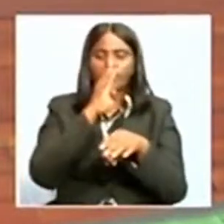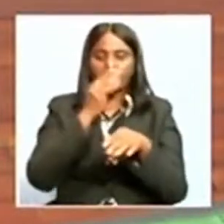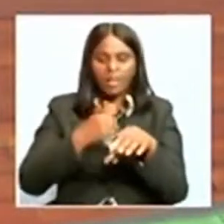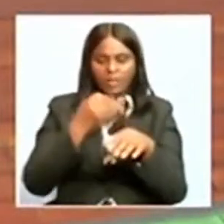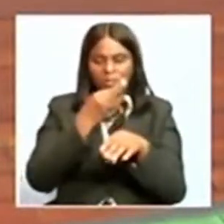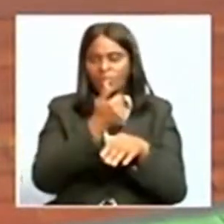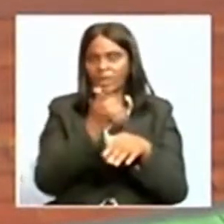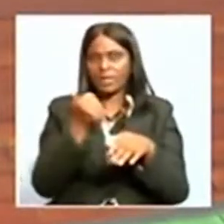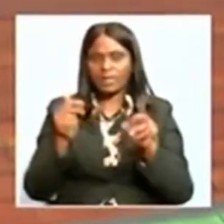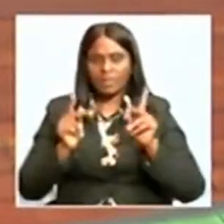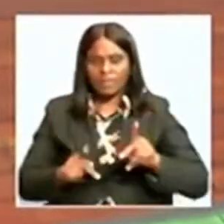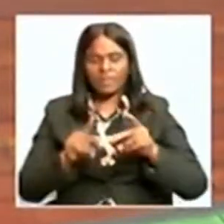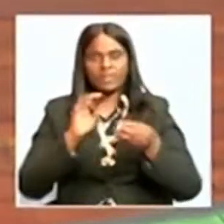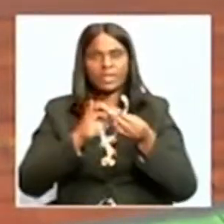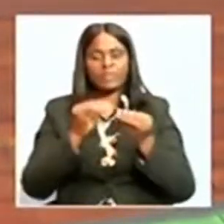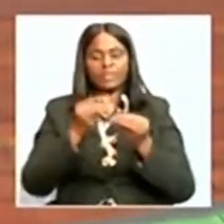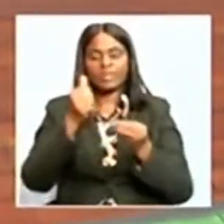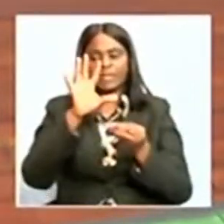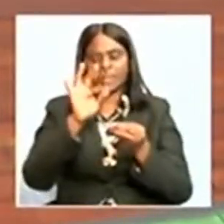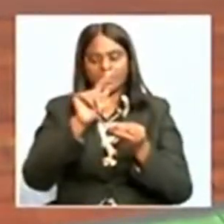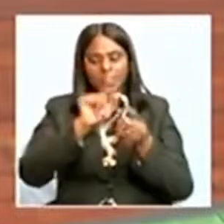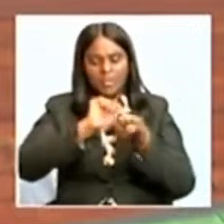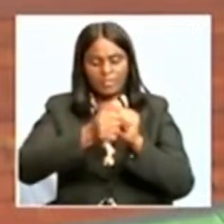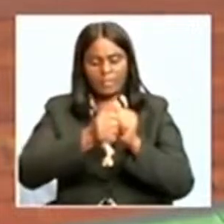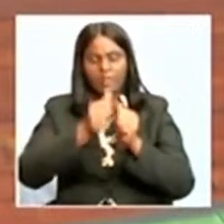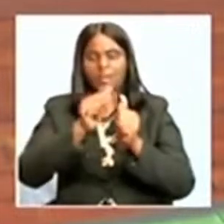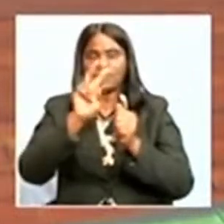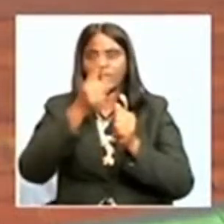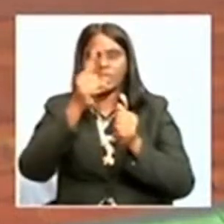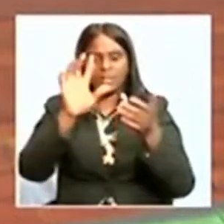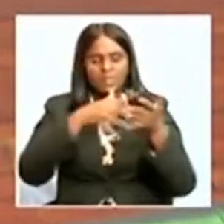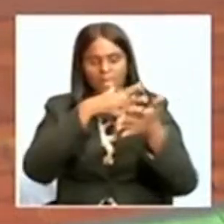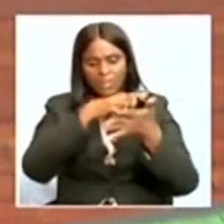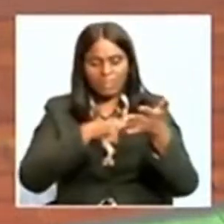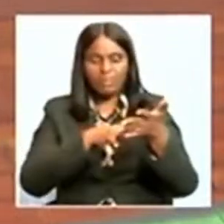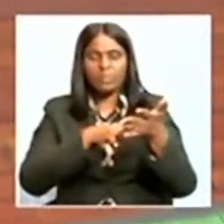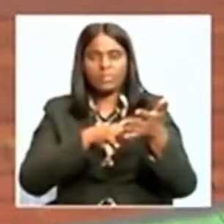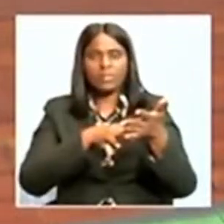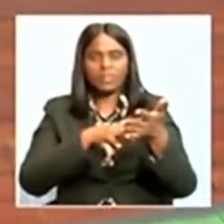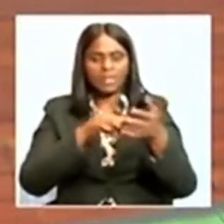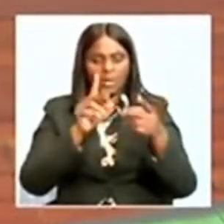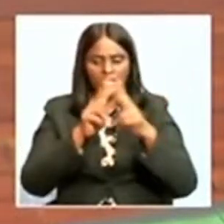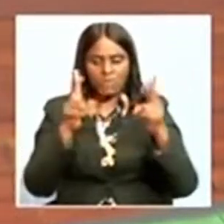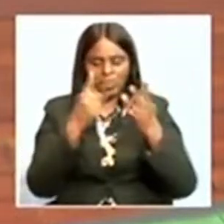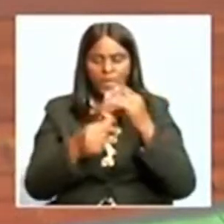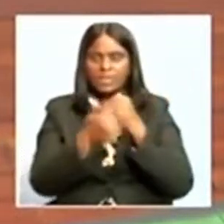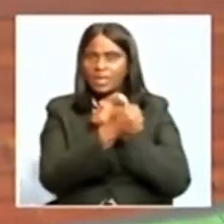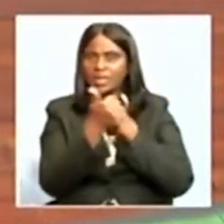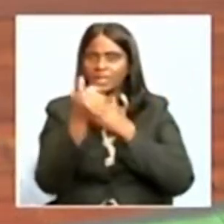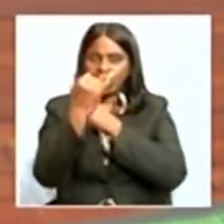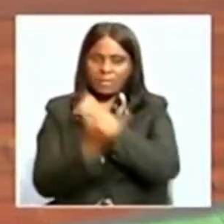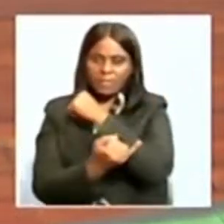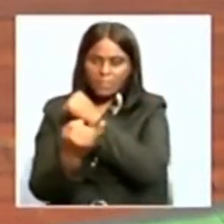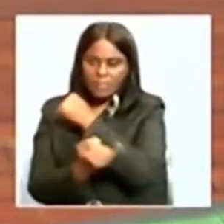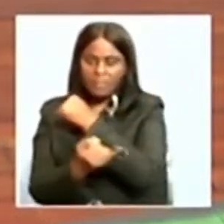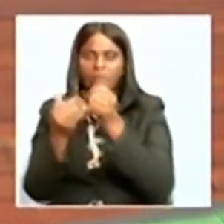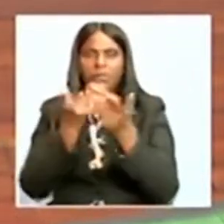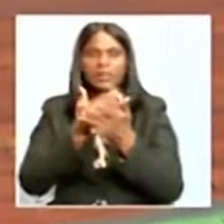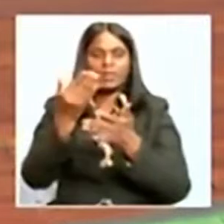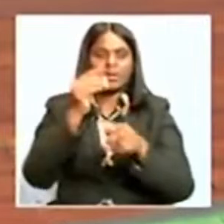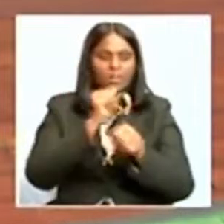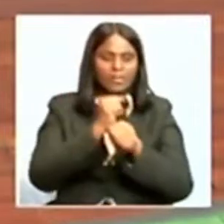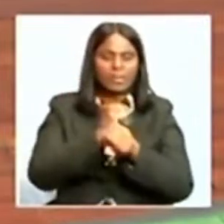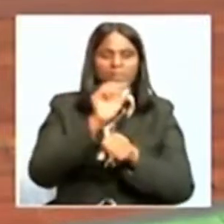another person. Clause 19 amends the first schedule so as to, among others, introduce customs duty